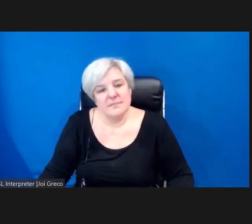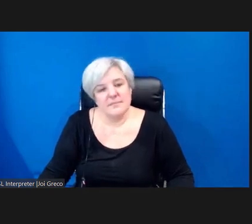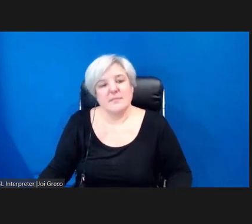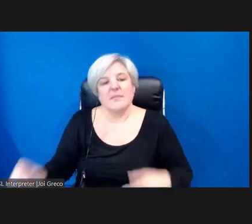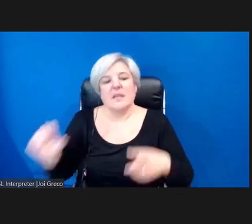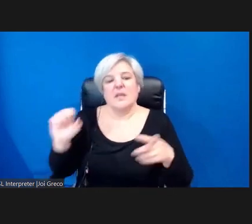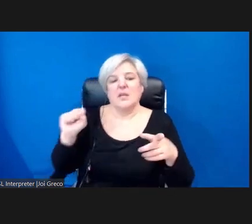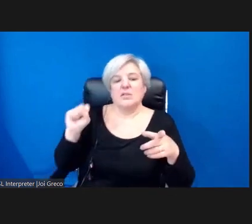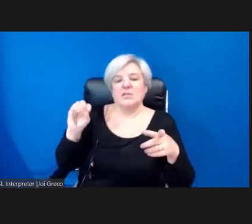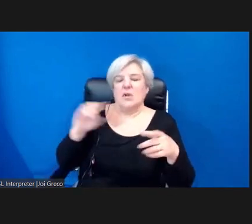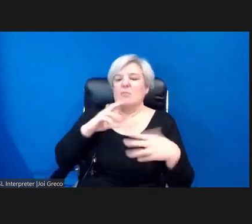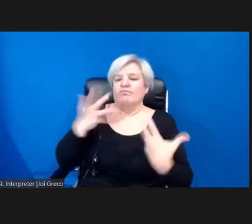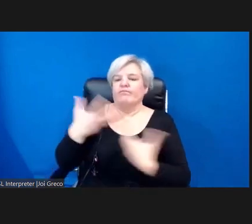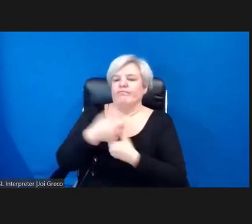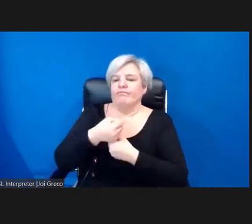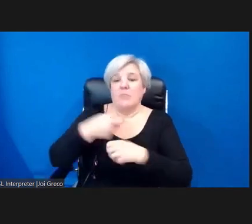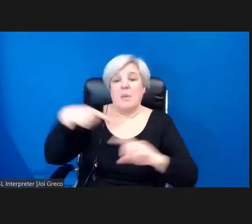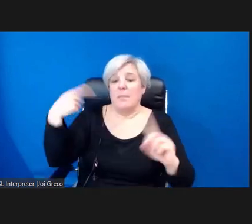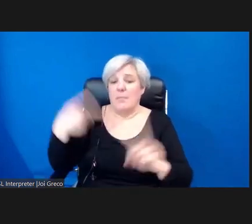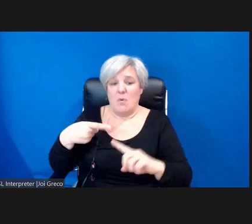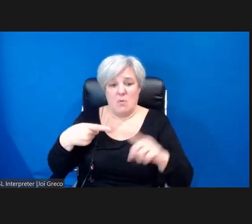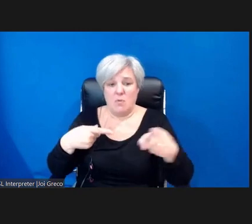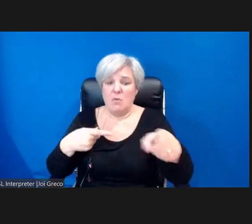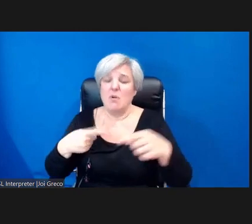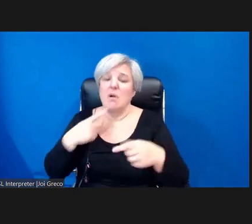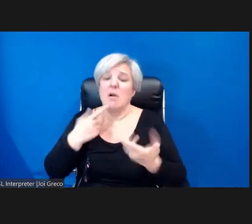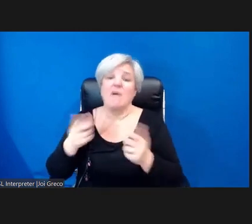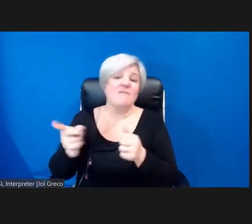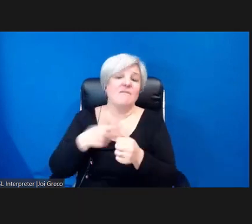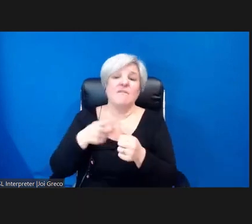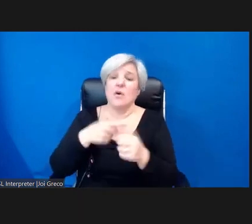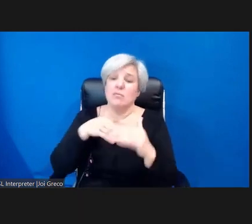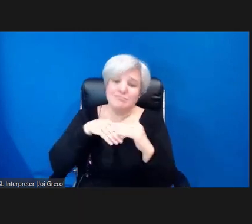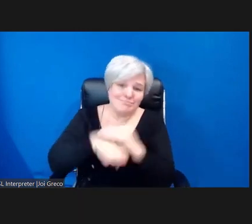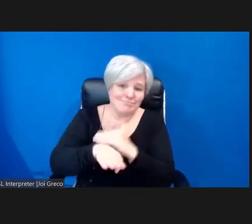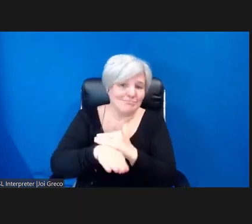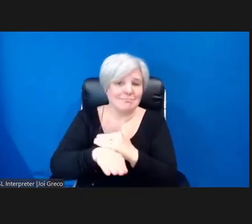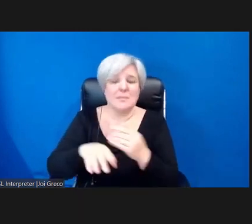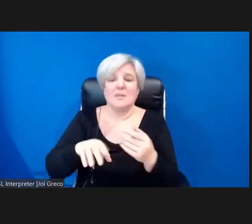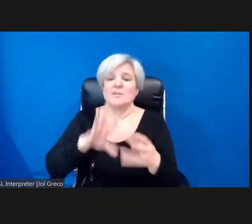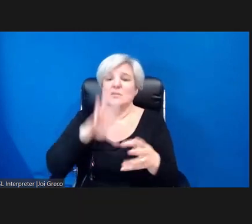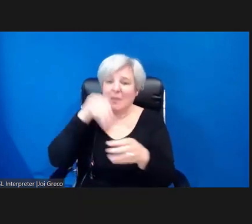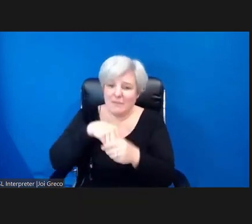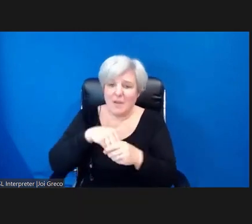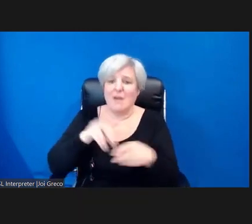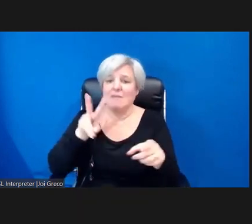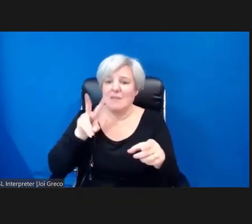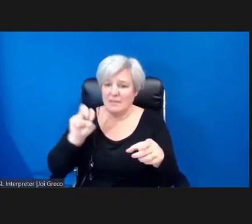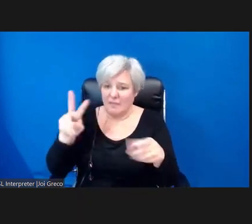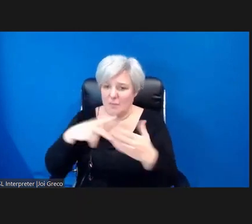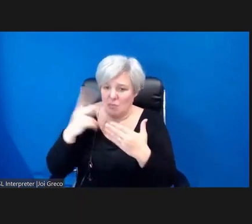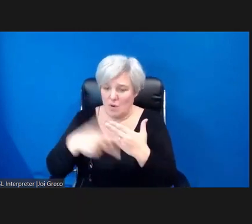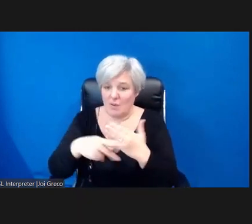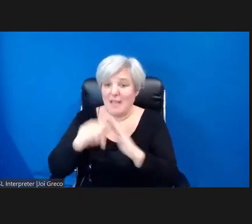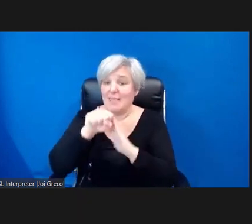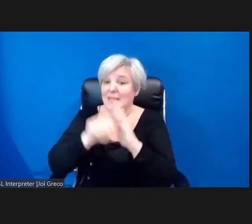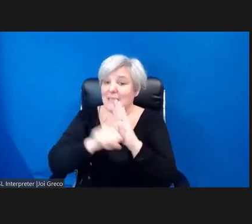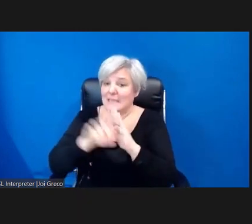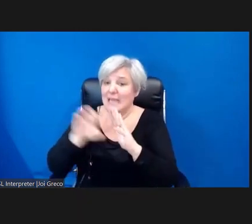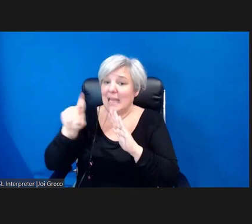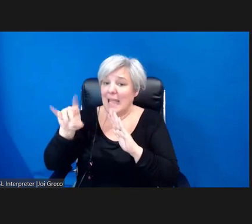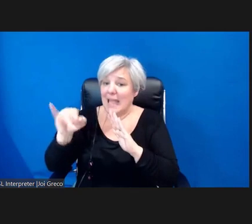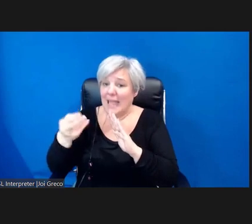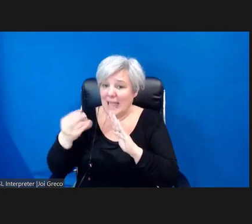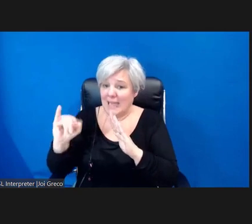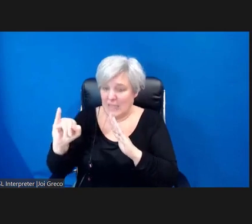So to summarize, when you initially request access to participate in the VSV program, your state EHDI program will receive